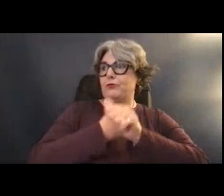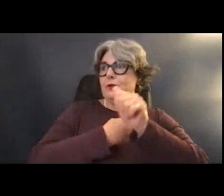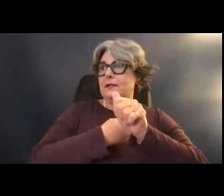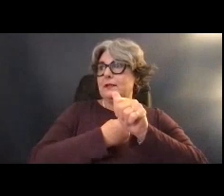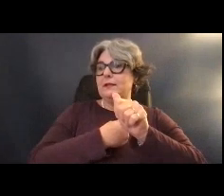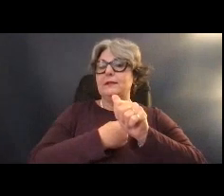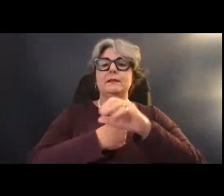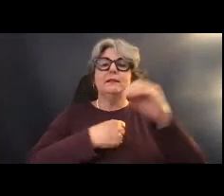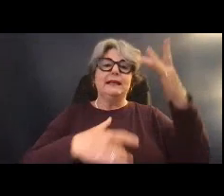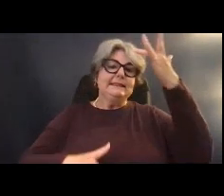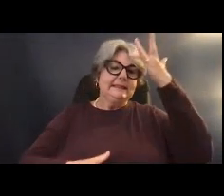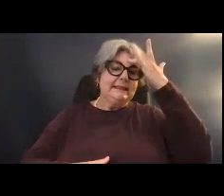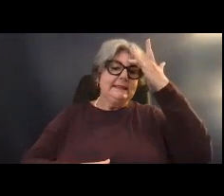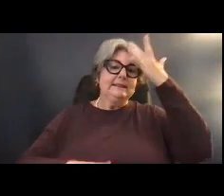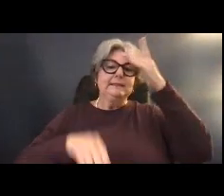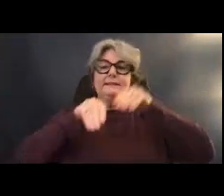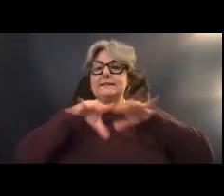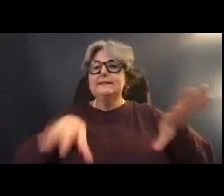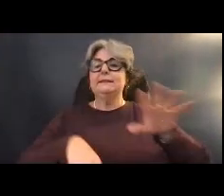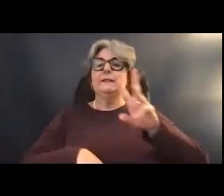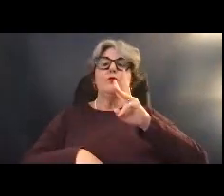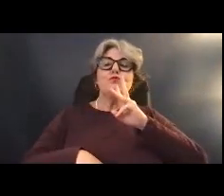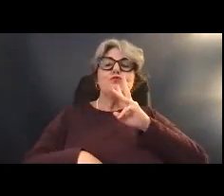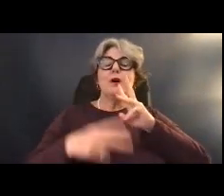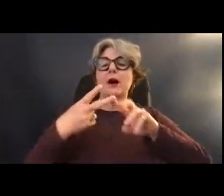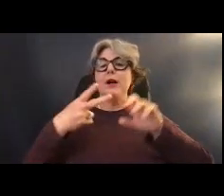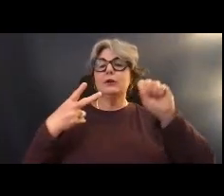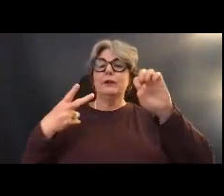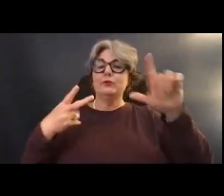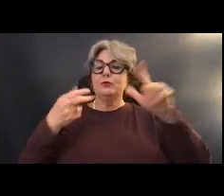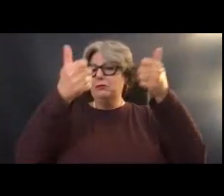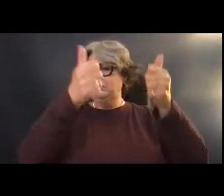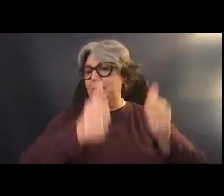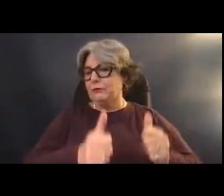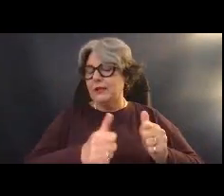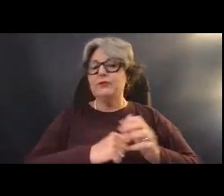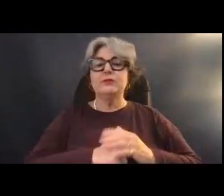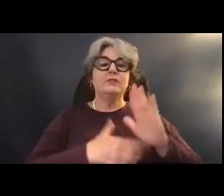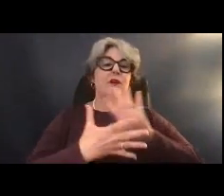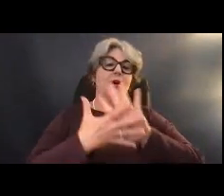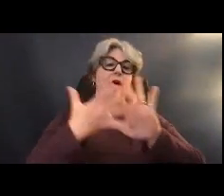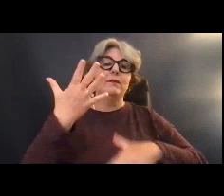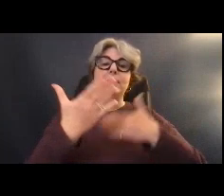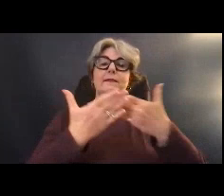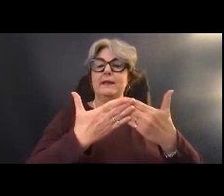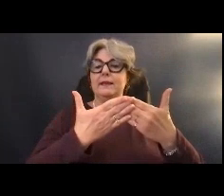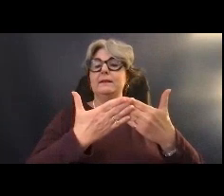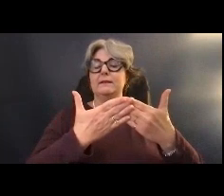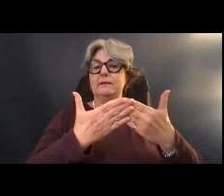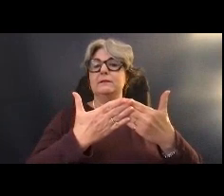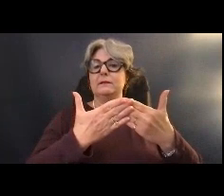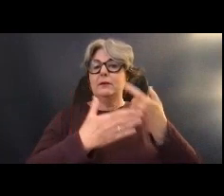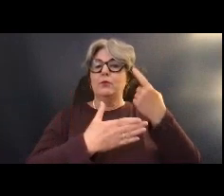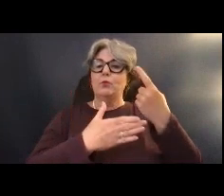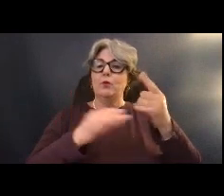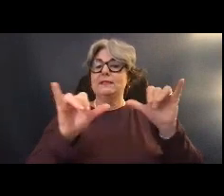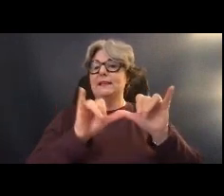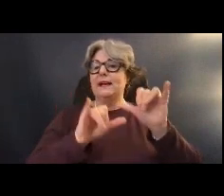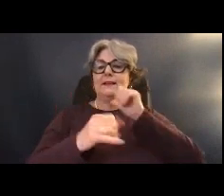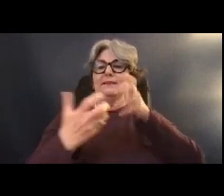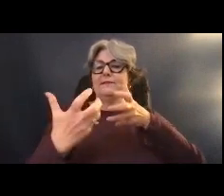and diseases and soil and water degradation. All of these need to be place-based and one size fits